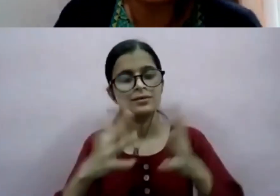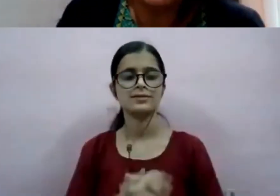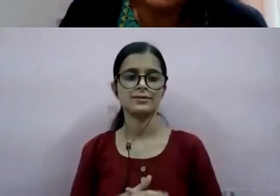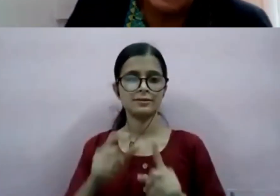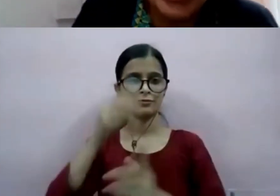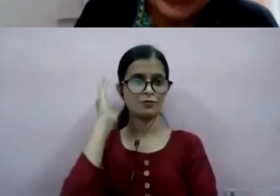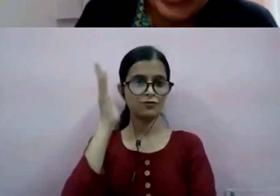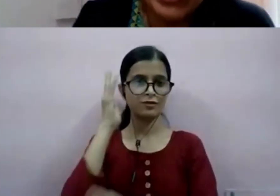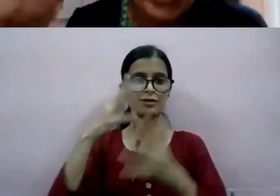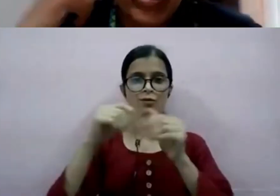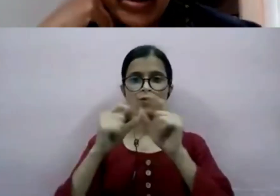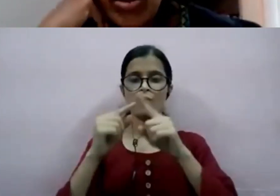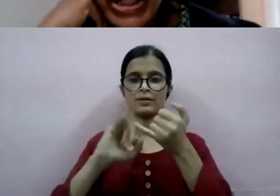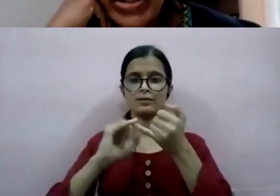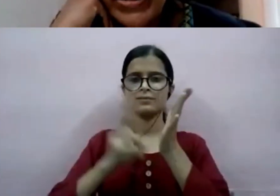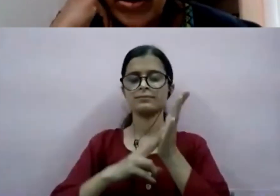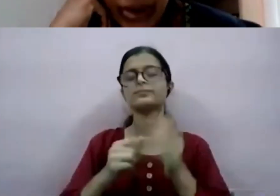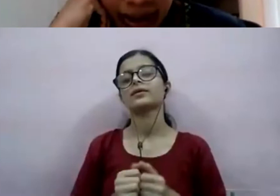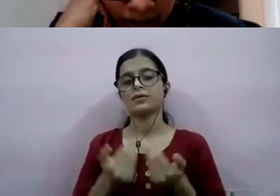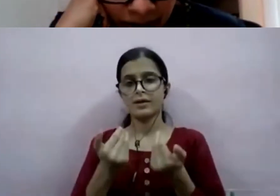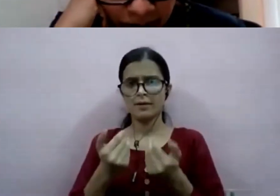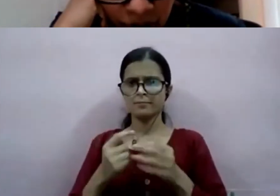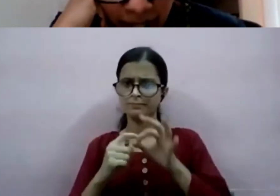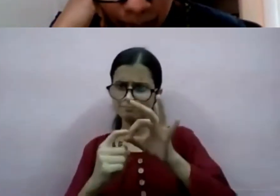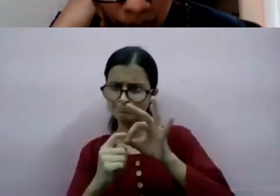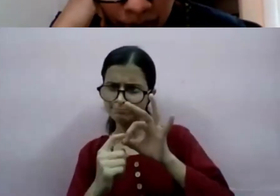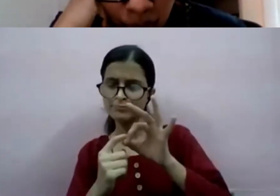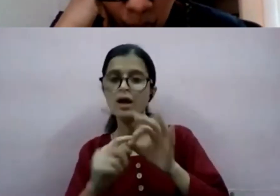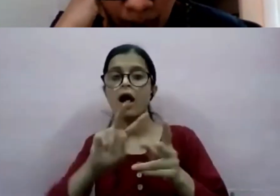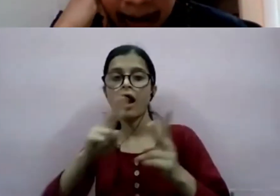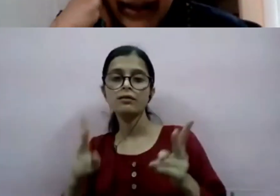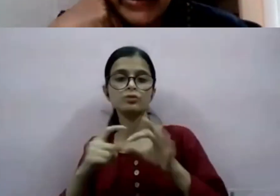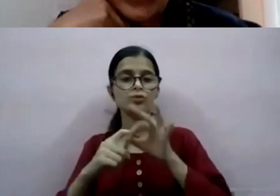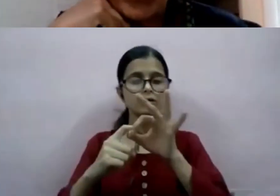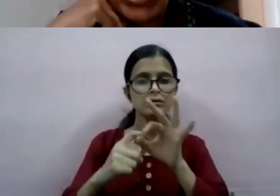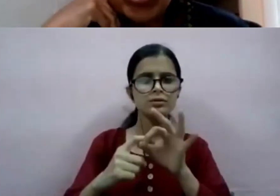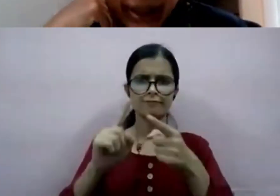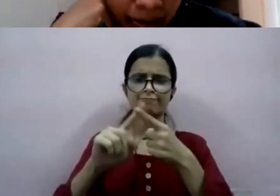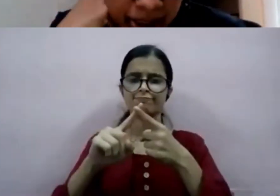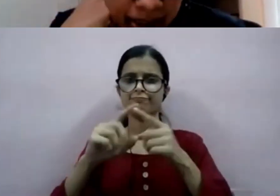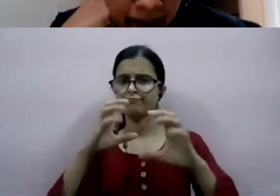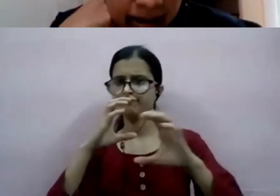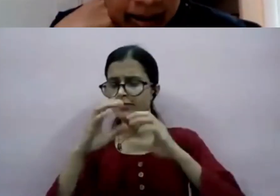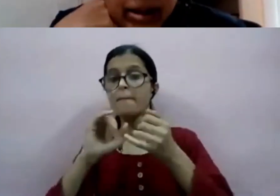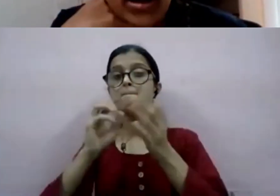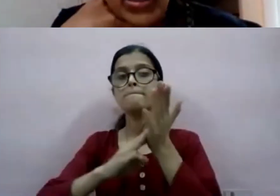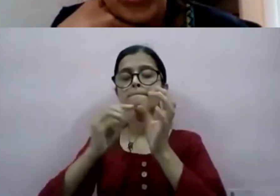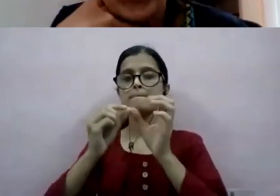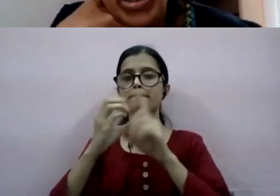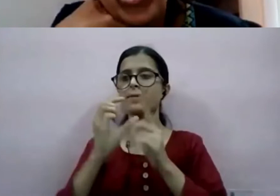All right, I'm going to go on to a couple of other questions that were in the chat box. One is from Madhumita, which